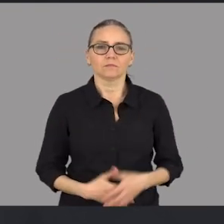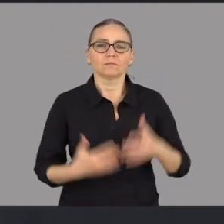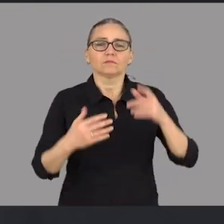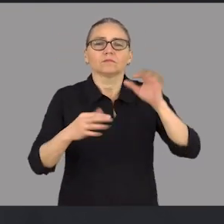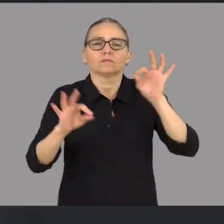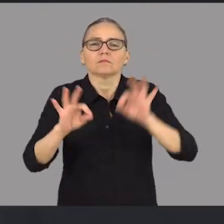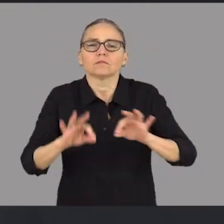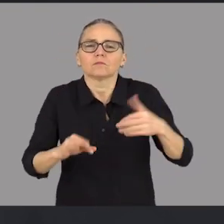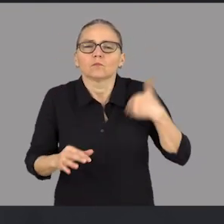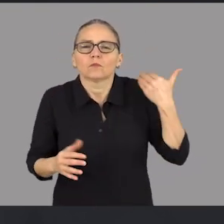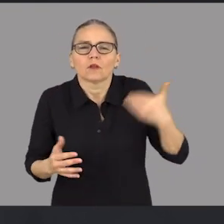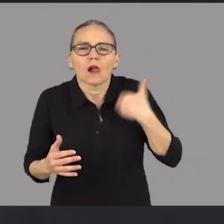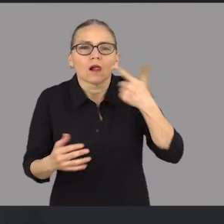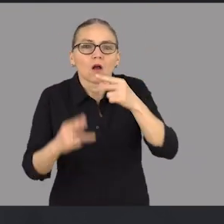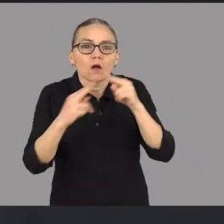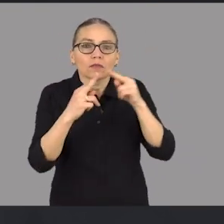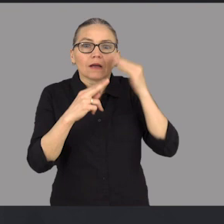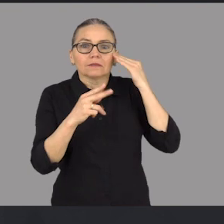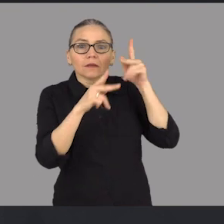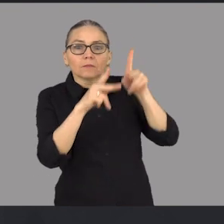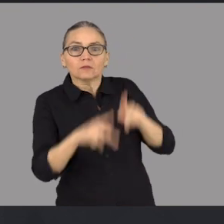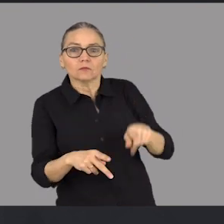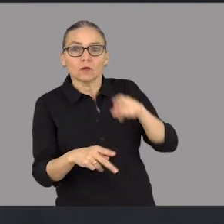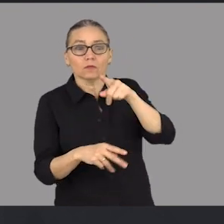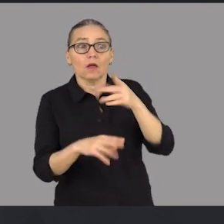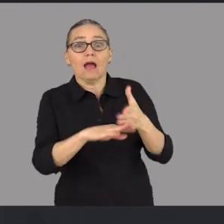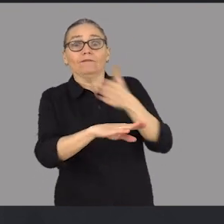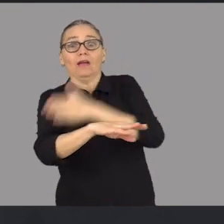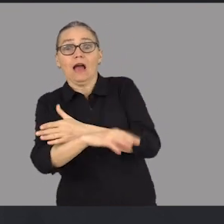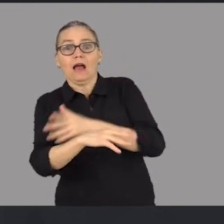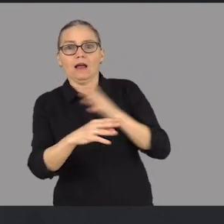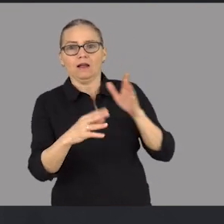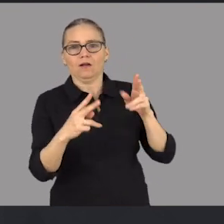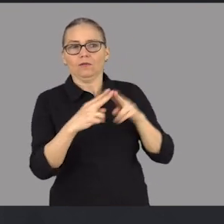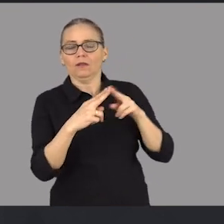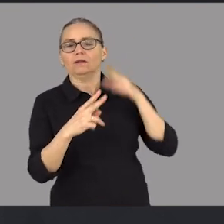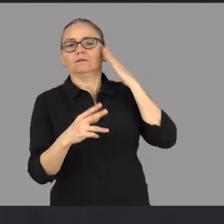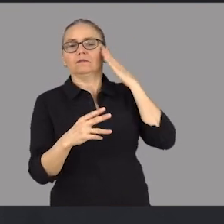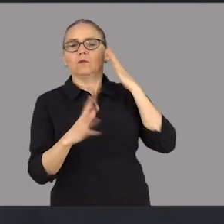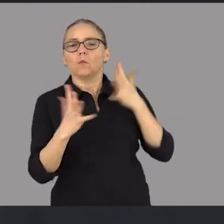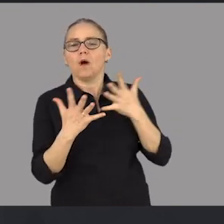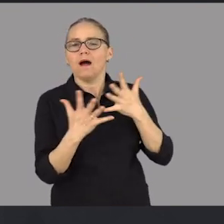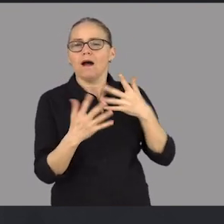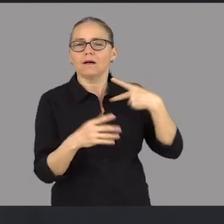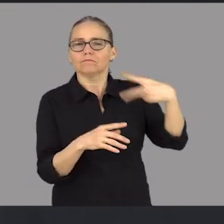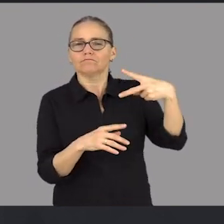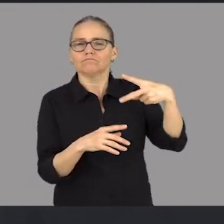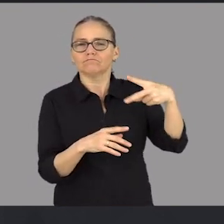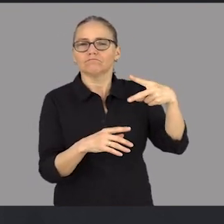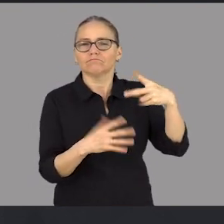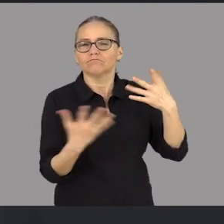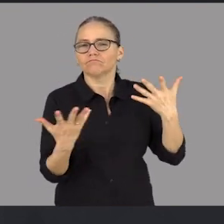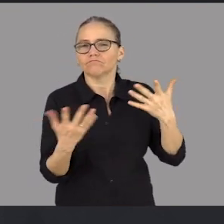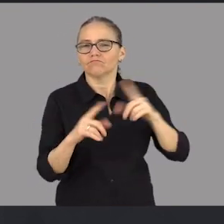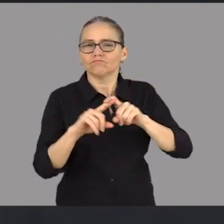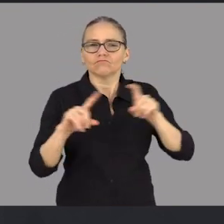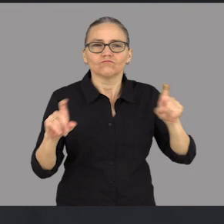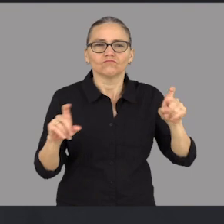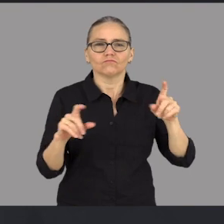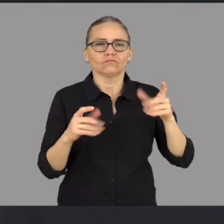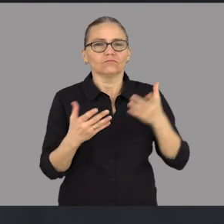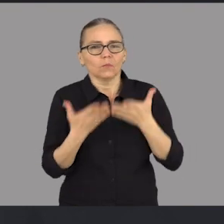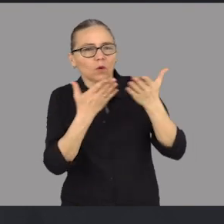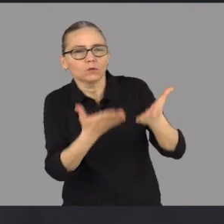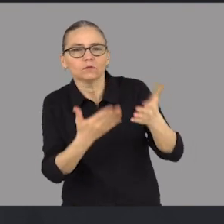to. It's so valuable for them to know you as a person and you to know them as a person prior to